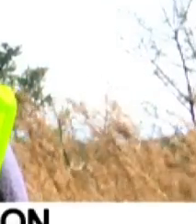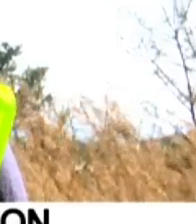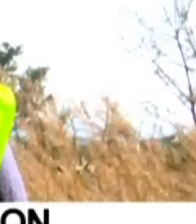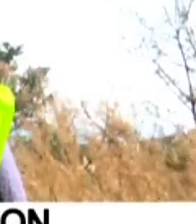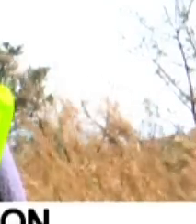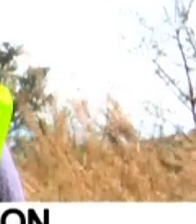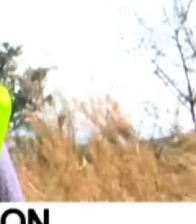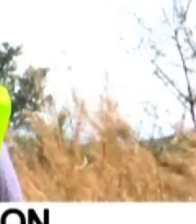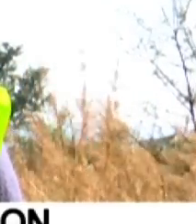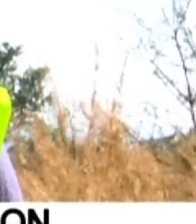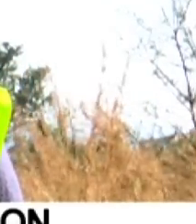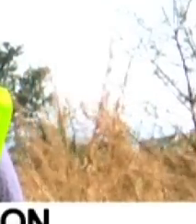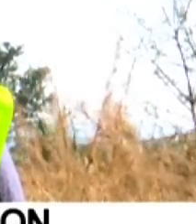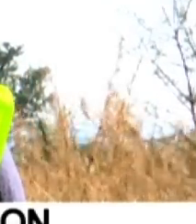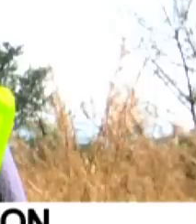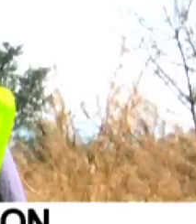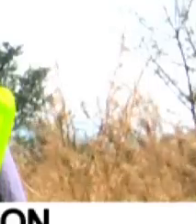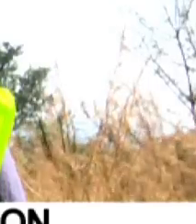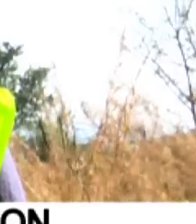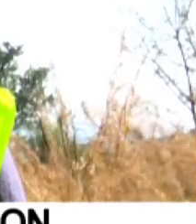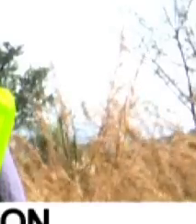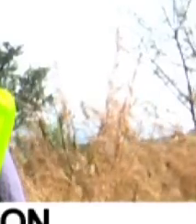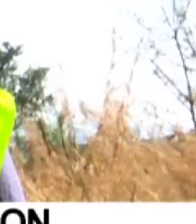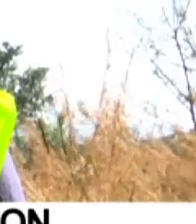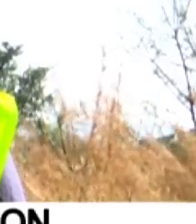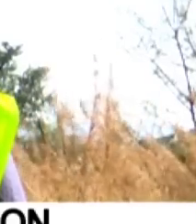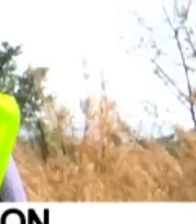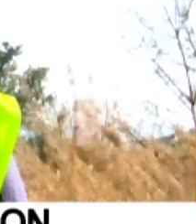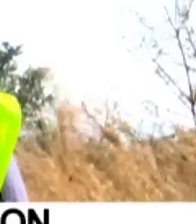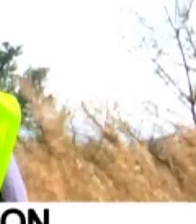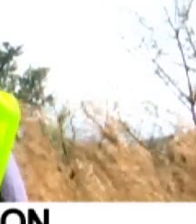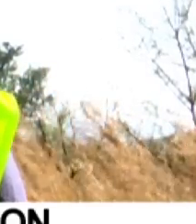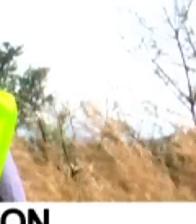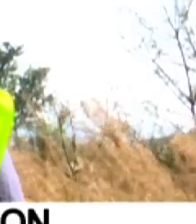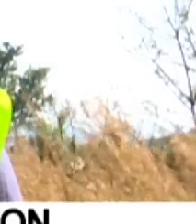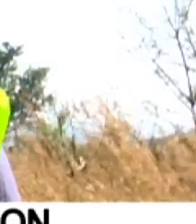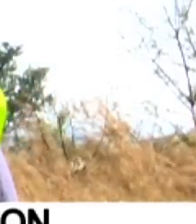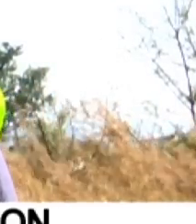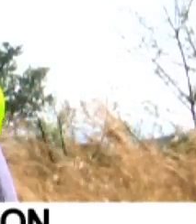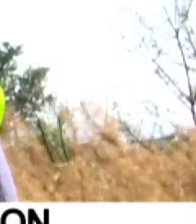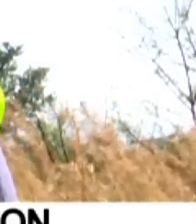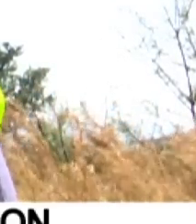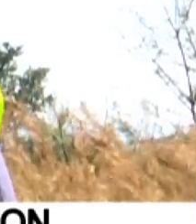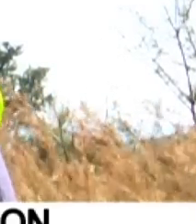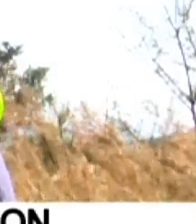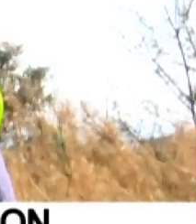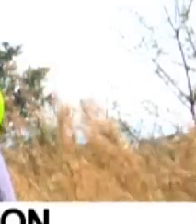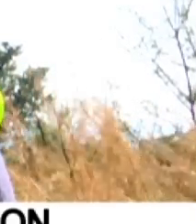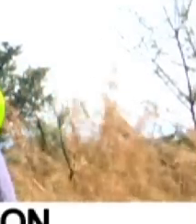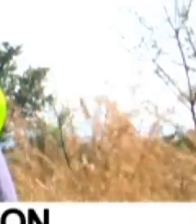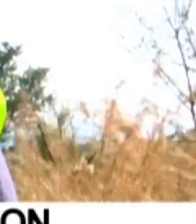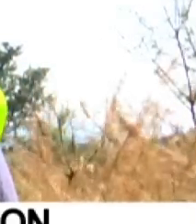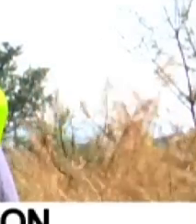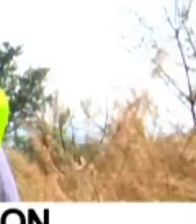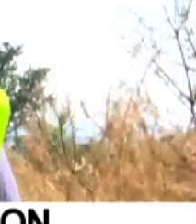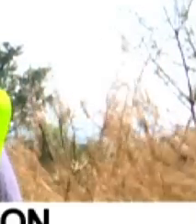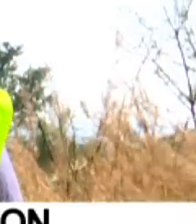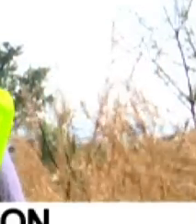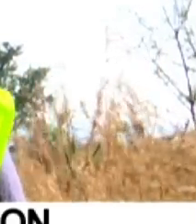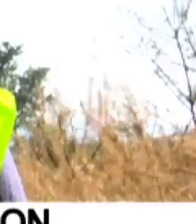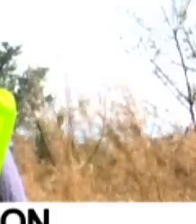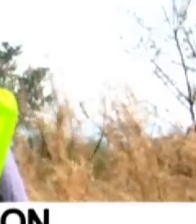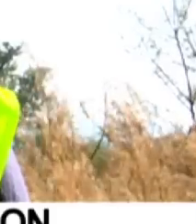on the ground, as well as some still trapped both in the bus as well as the truck. And they then started with treatment